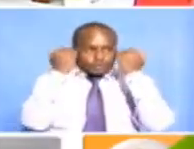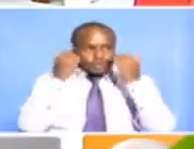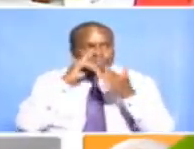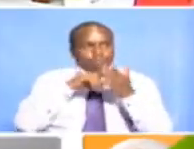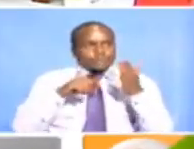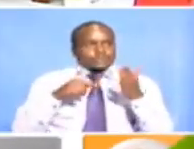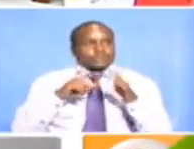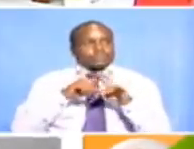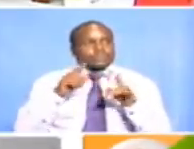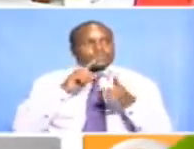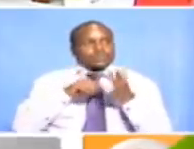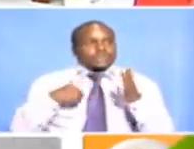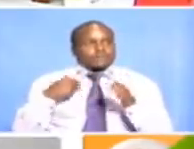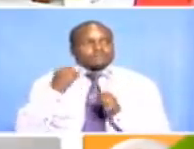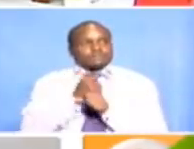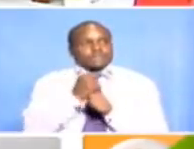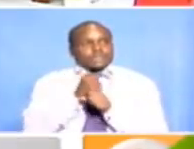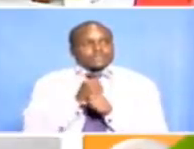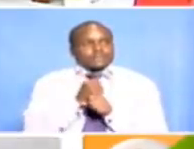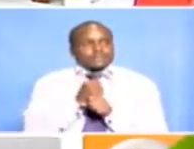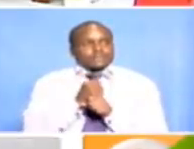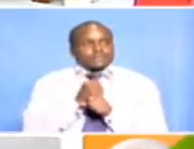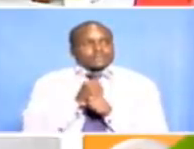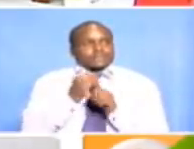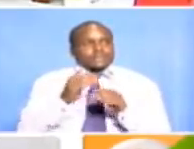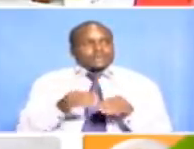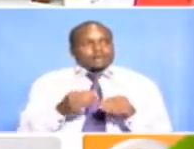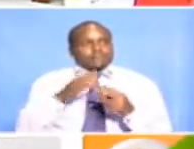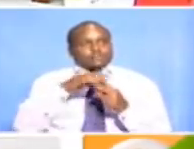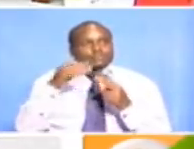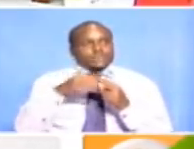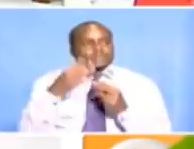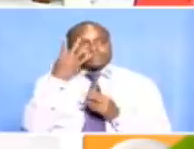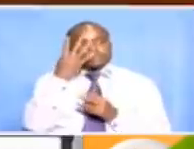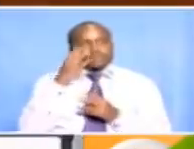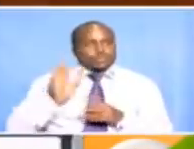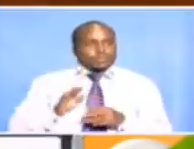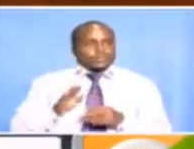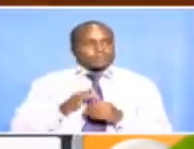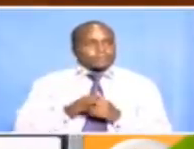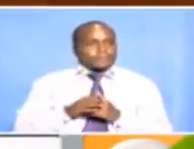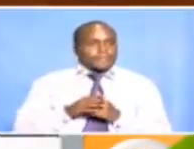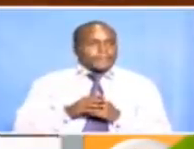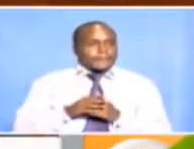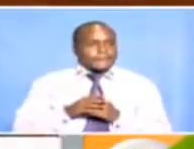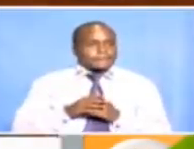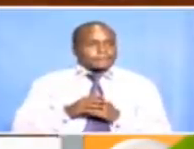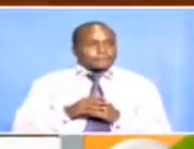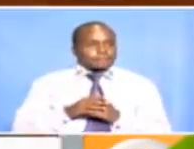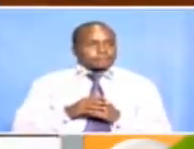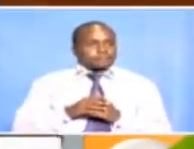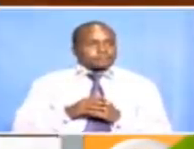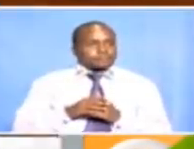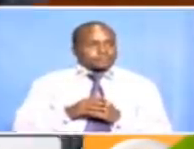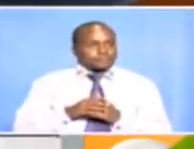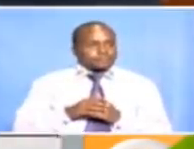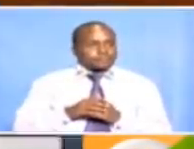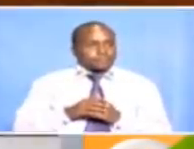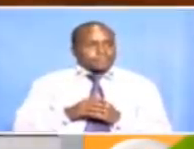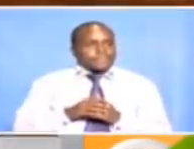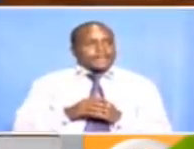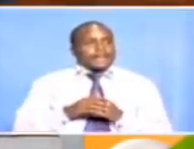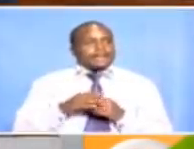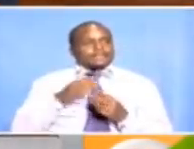but why don't you? I've nominated four women. You have? I have. As deputies or as acting as deputies? As nominees for